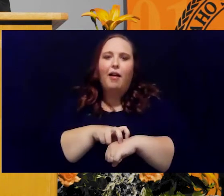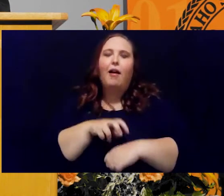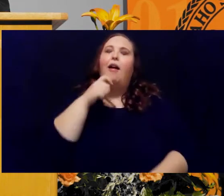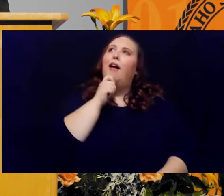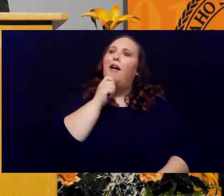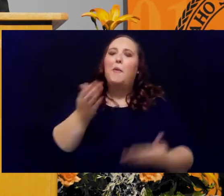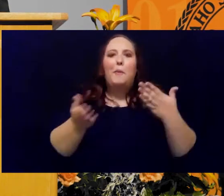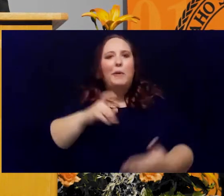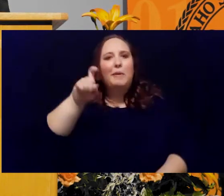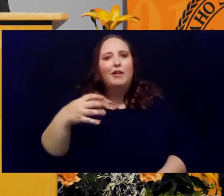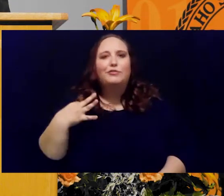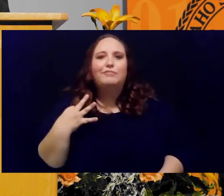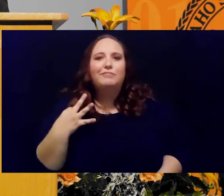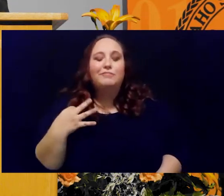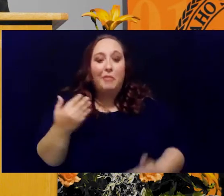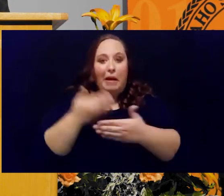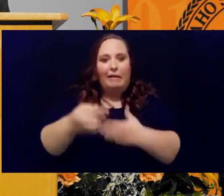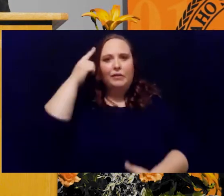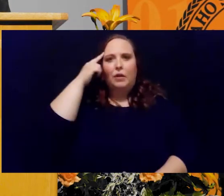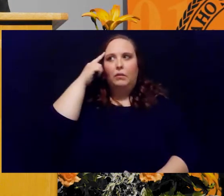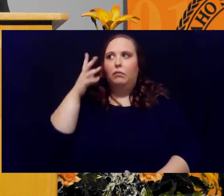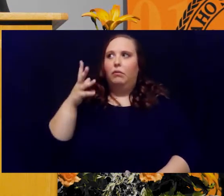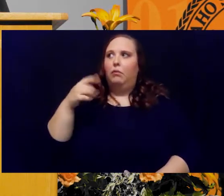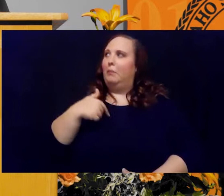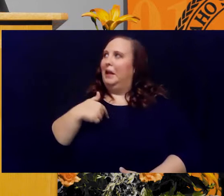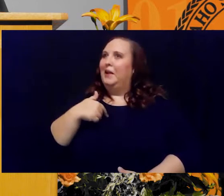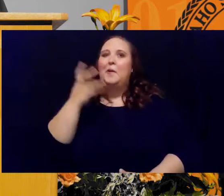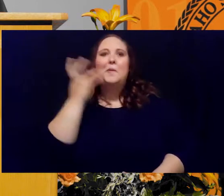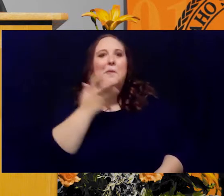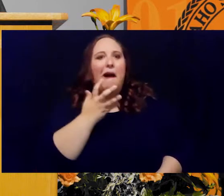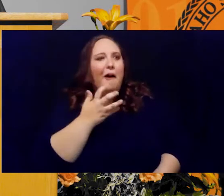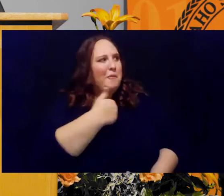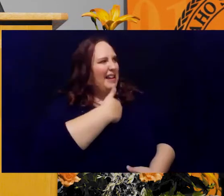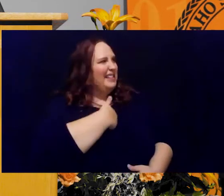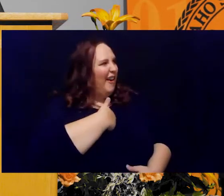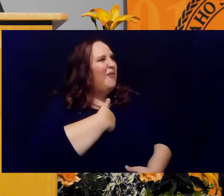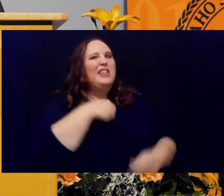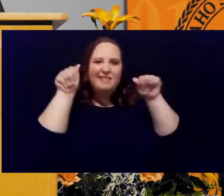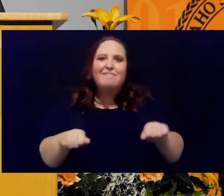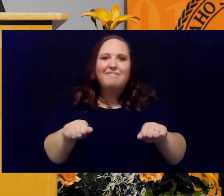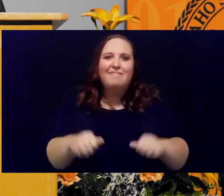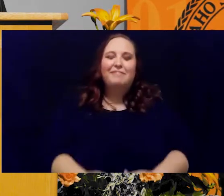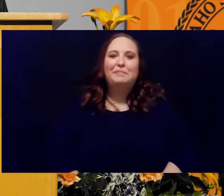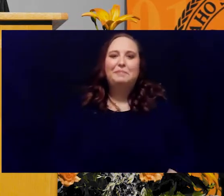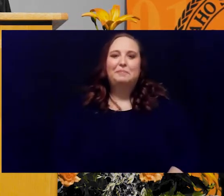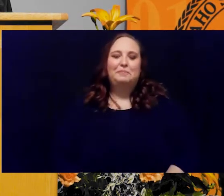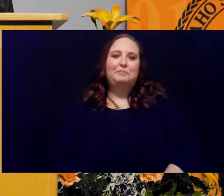maybe I should volunteer there. My next thought, oh my gosh, I can't believe I just thought that about